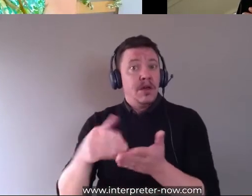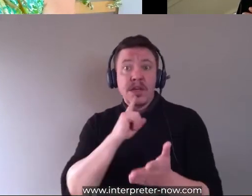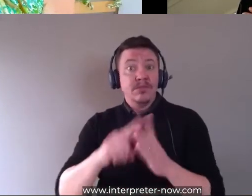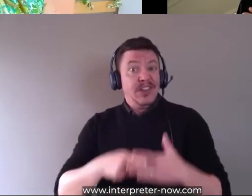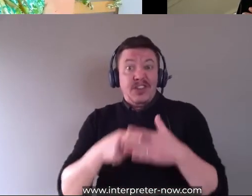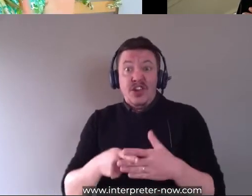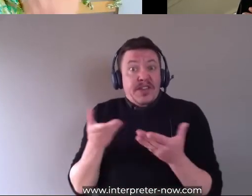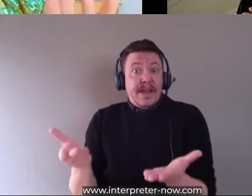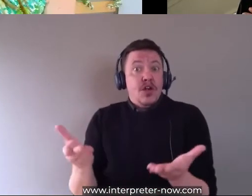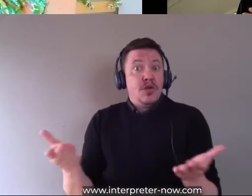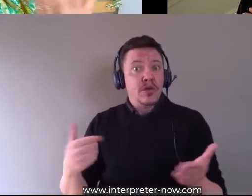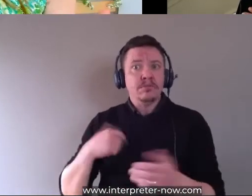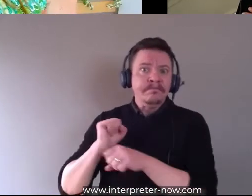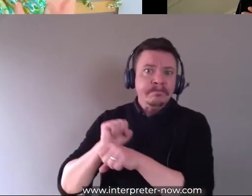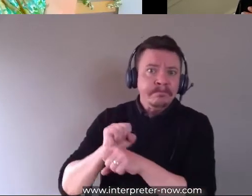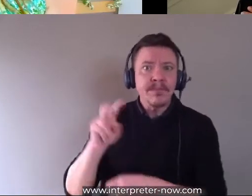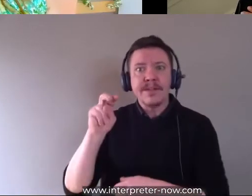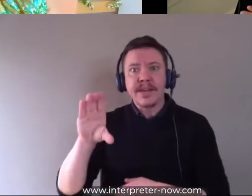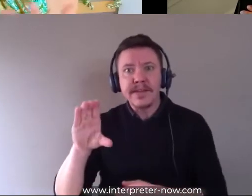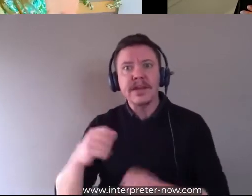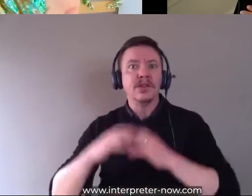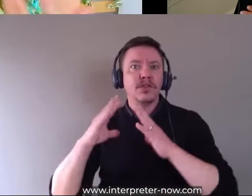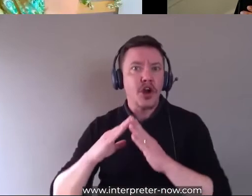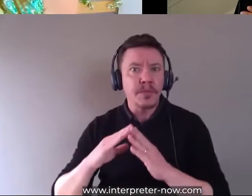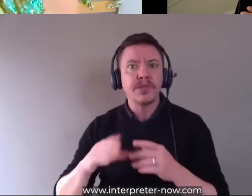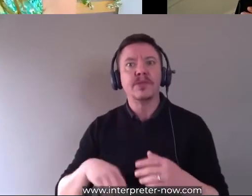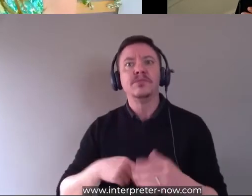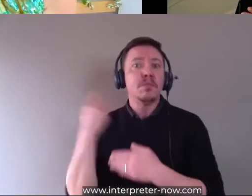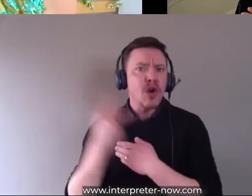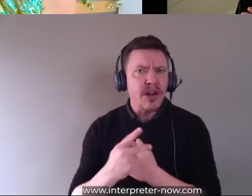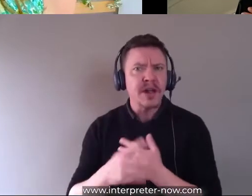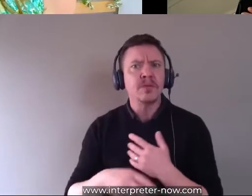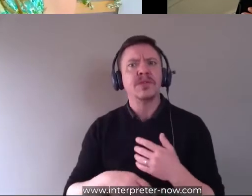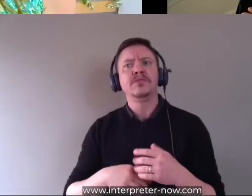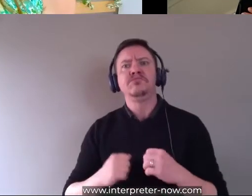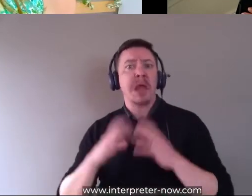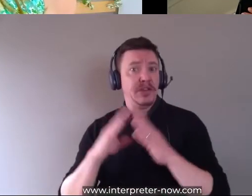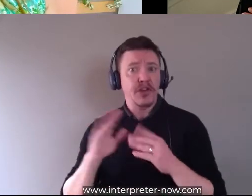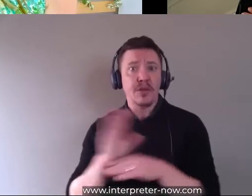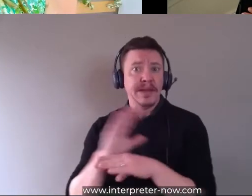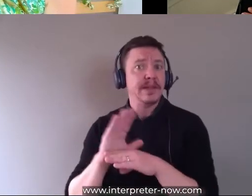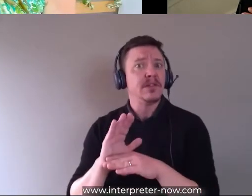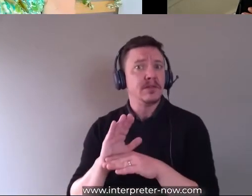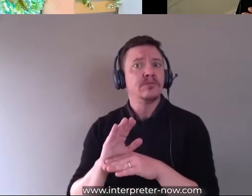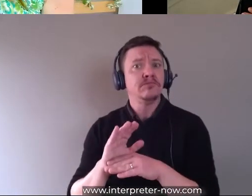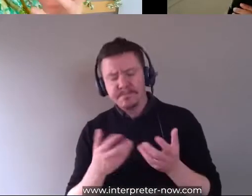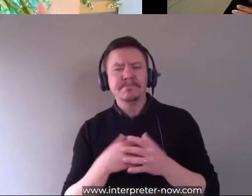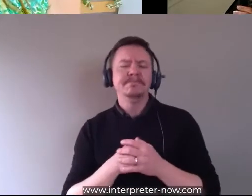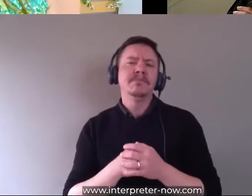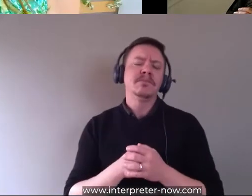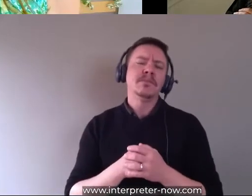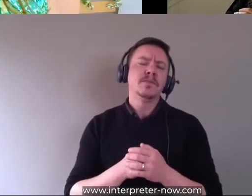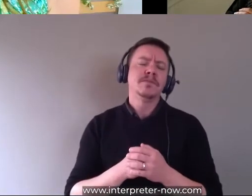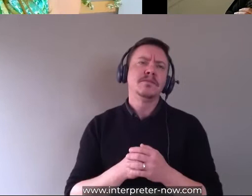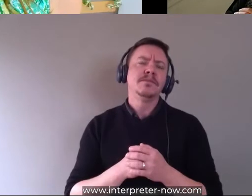there. So we've worked with VCs and startup companies, startup programs and startups as well. And